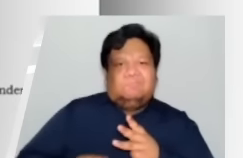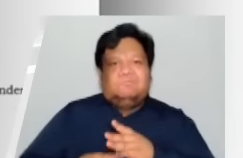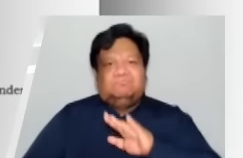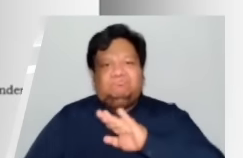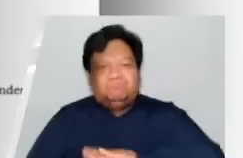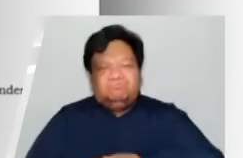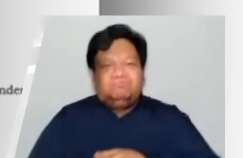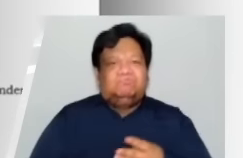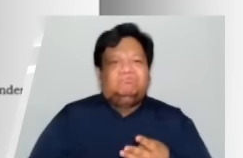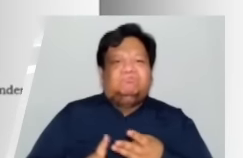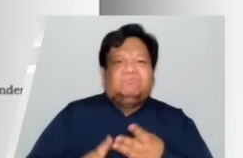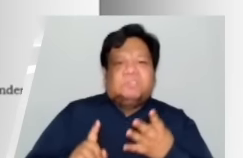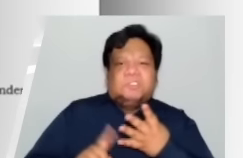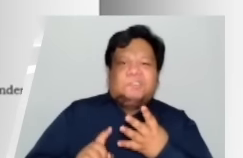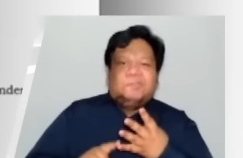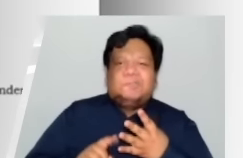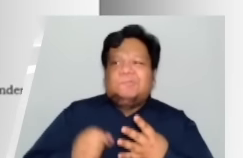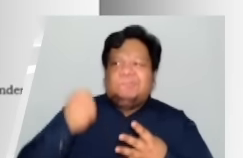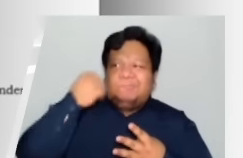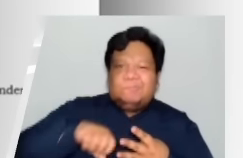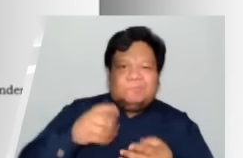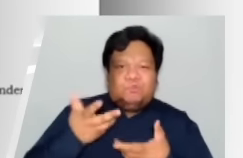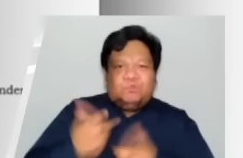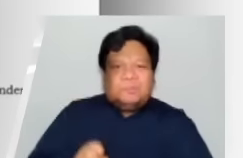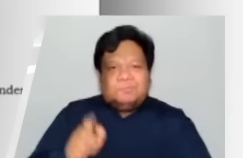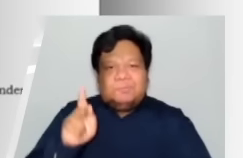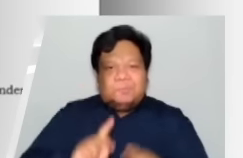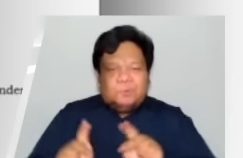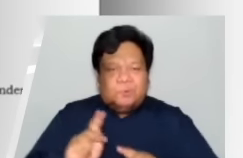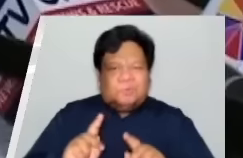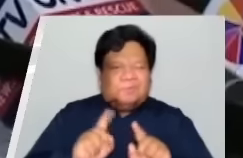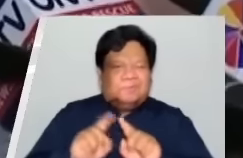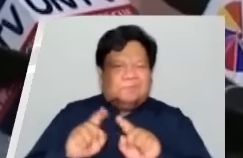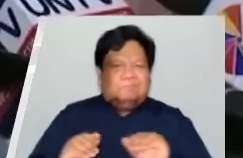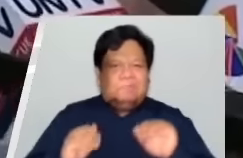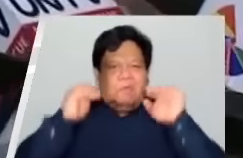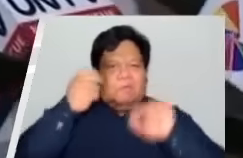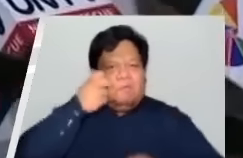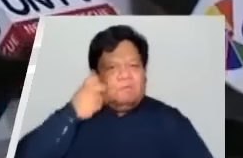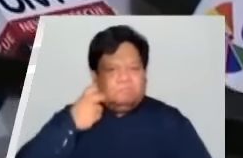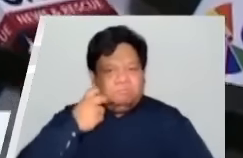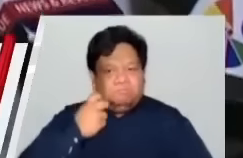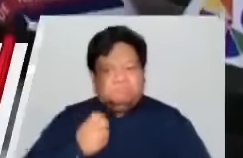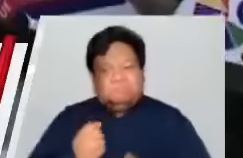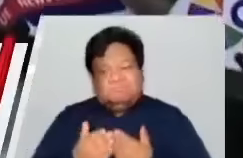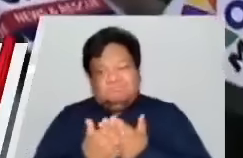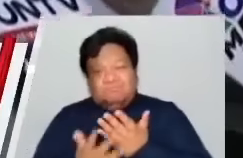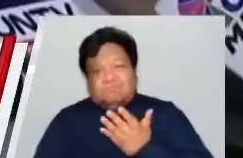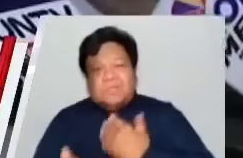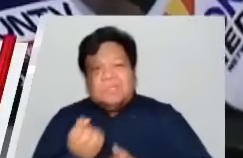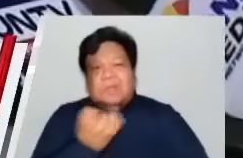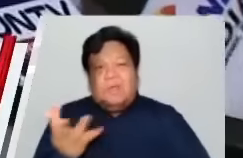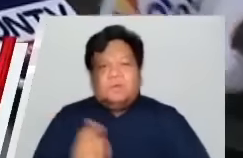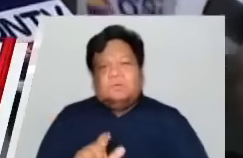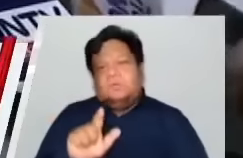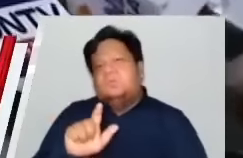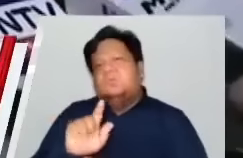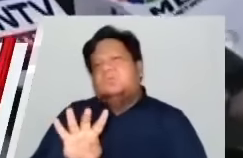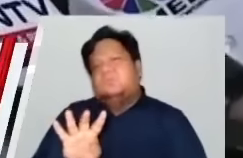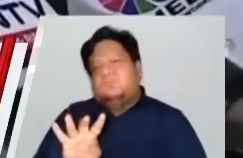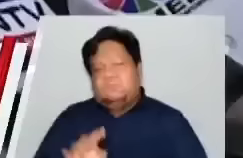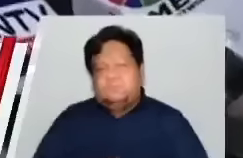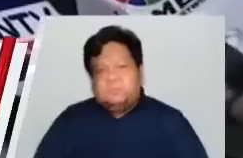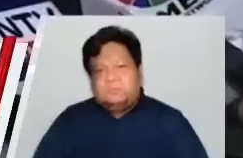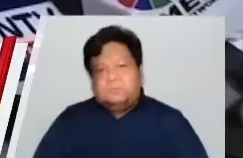high crimes. 24 ang articles of impeachment. Articles po are the misuse, the failure to